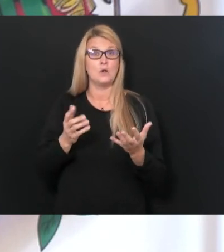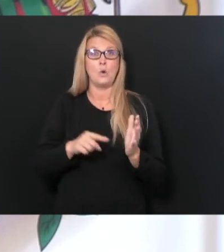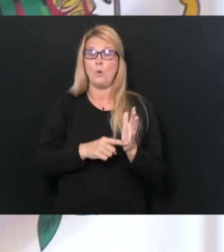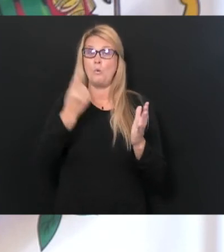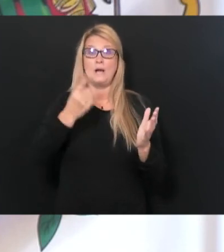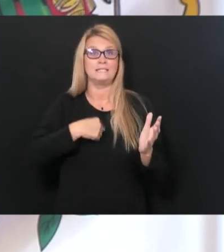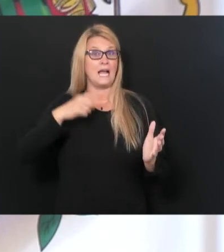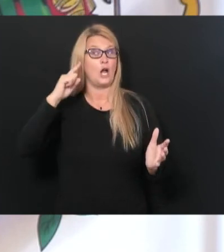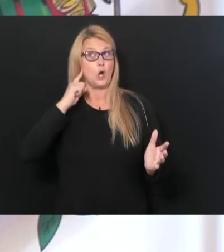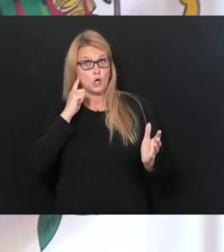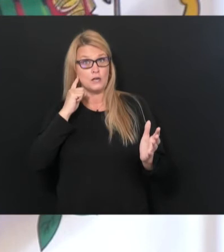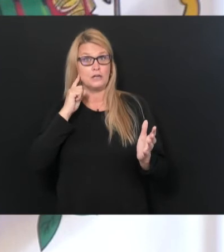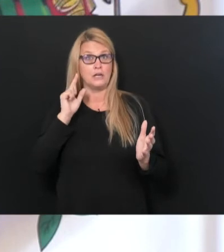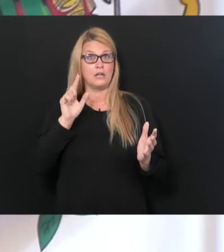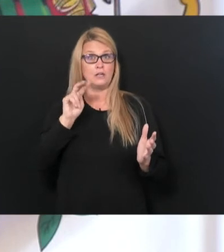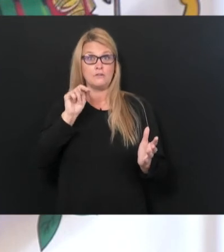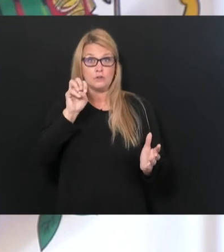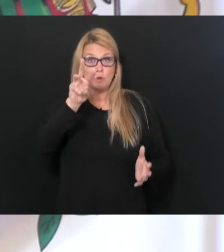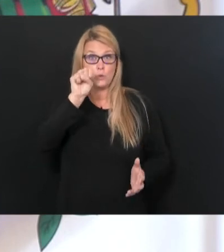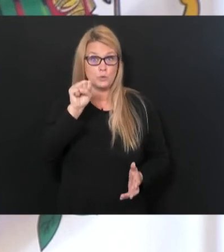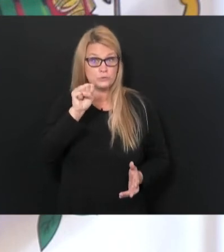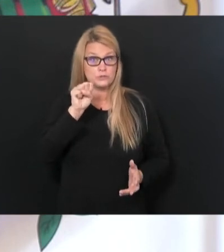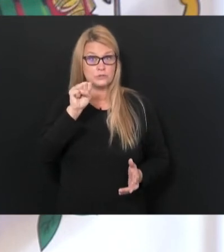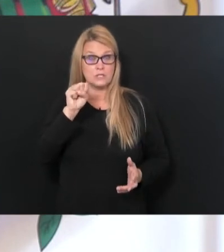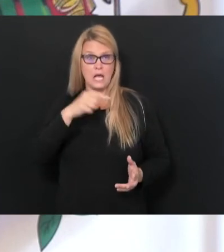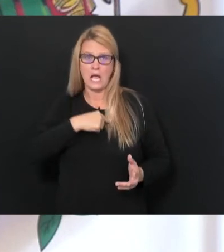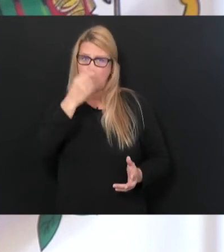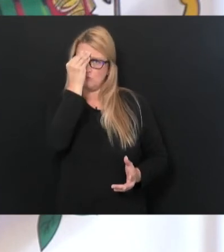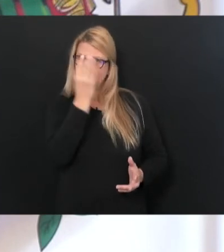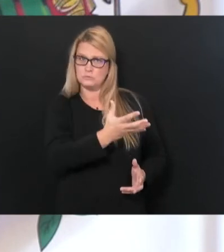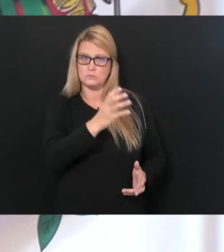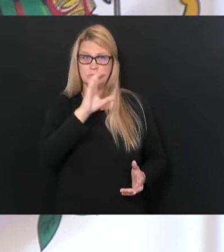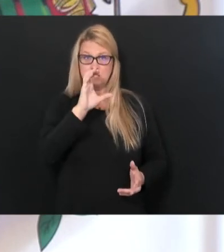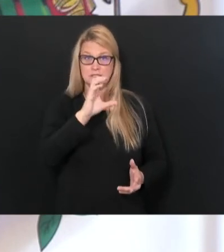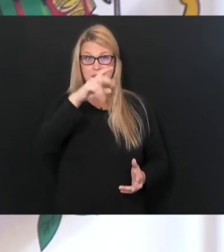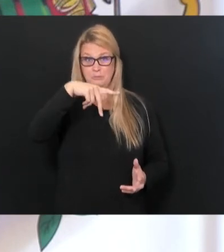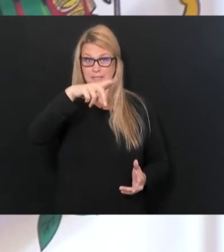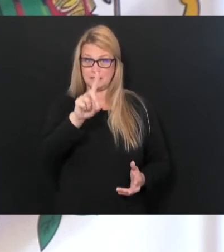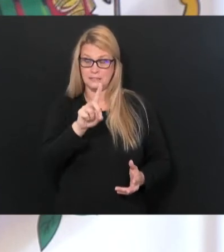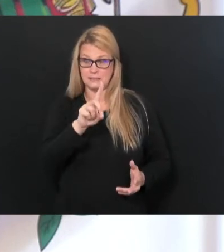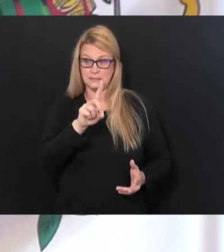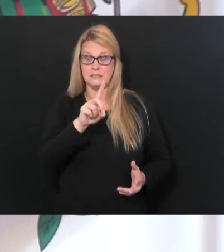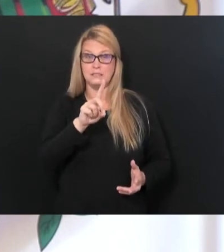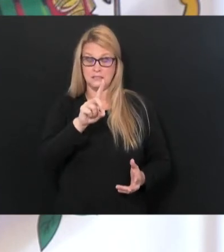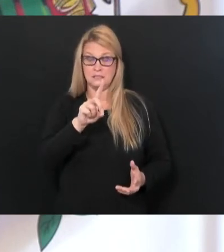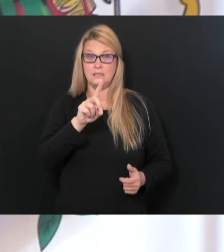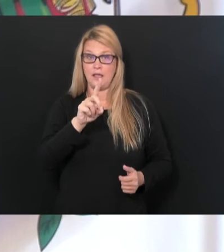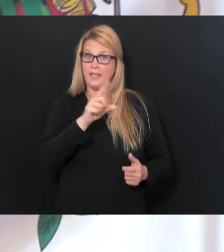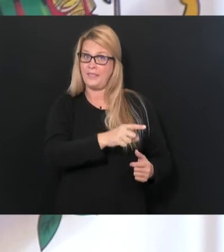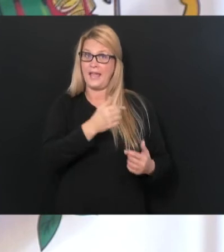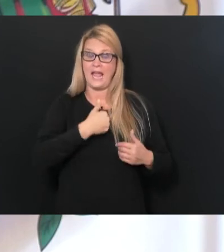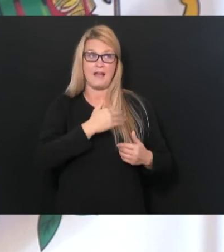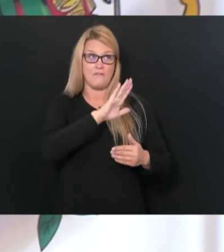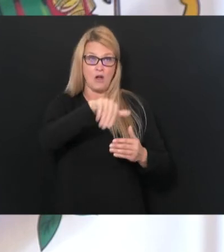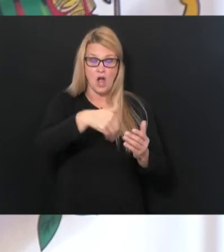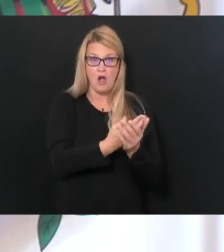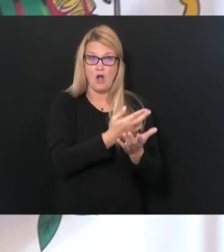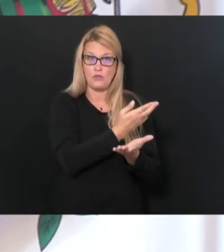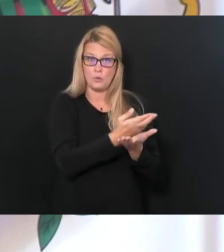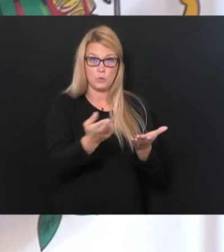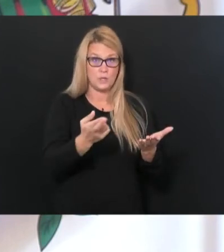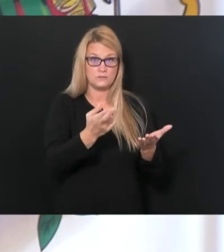immediately, let the Charleston City Police know that they had all the resources of the state